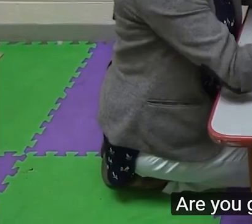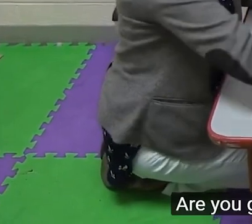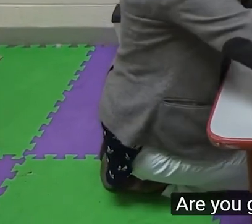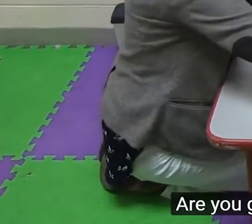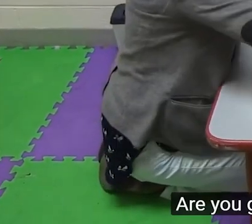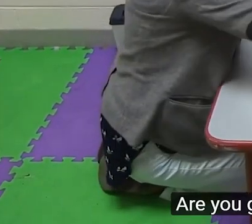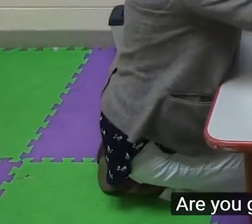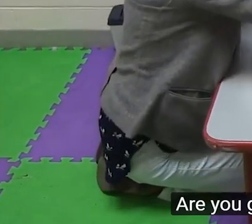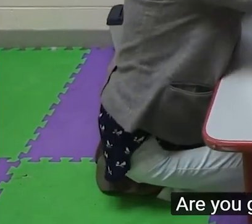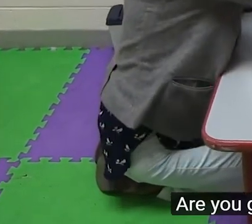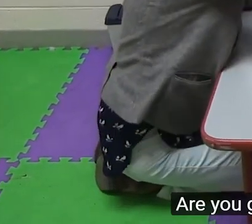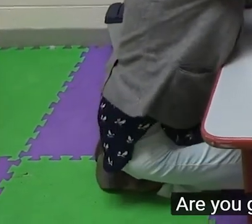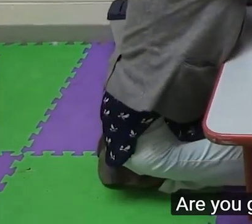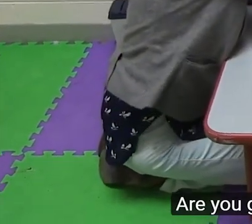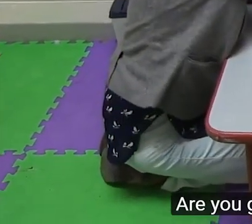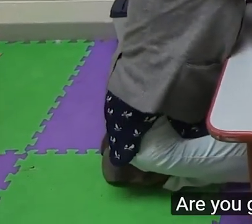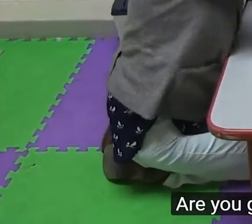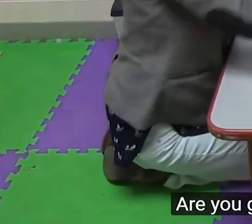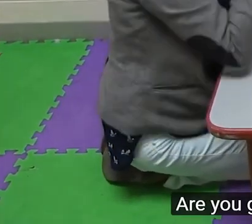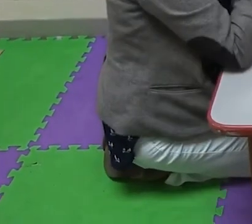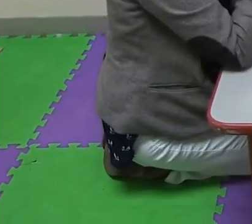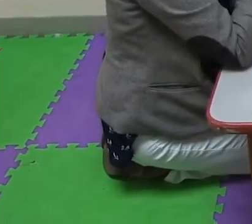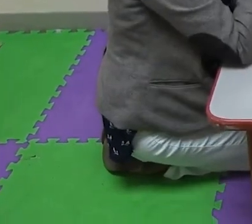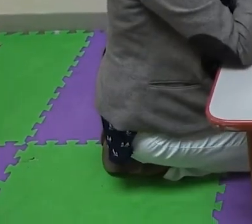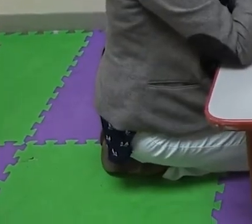You giving him a bite? We can make him run.